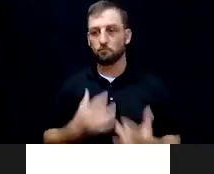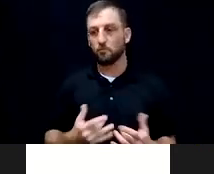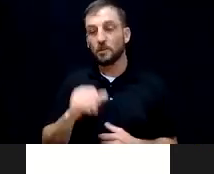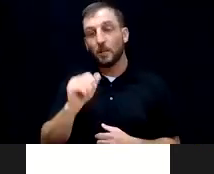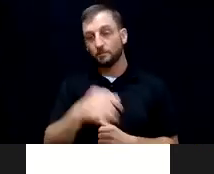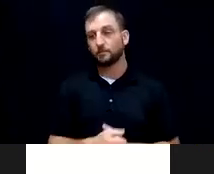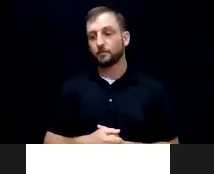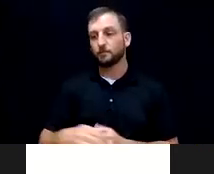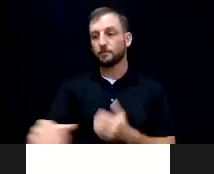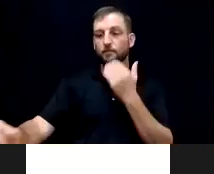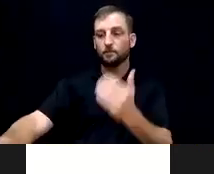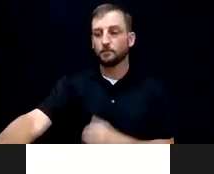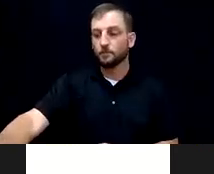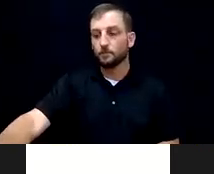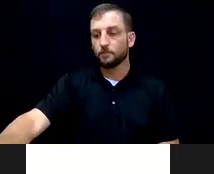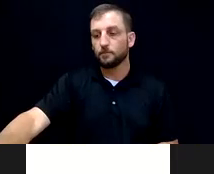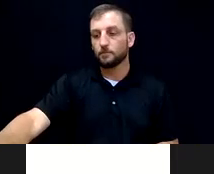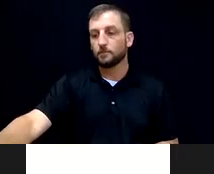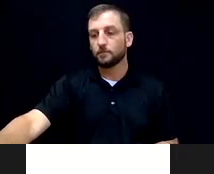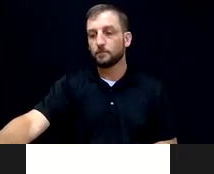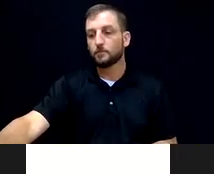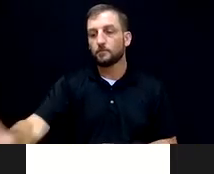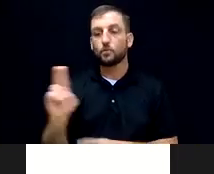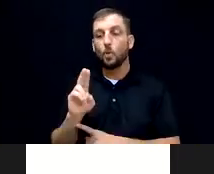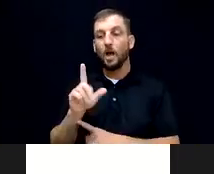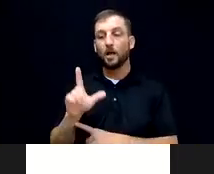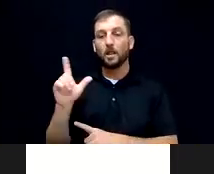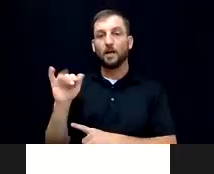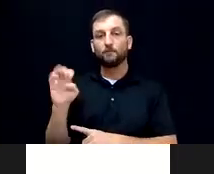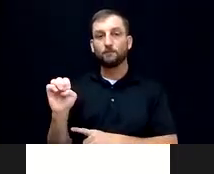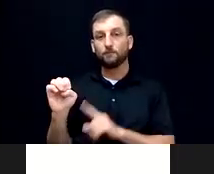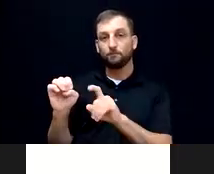Thank you. How about UL Life?